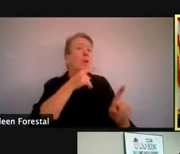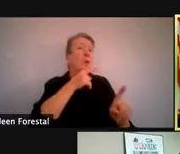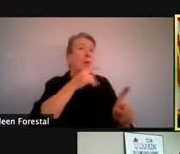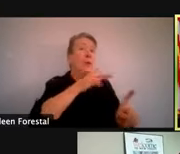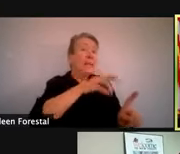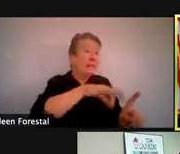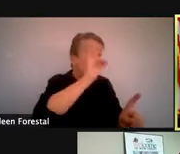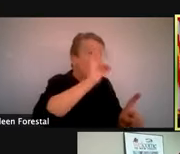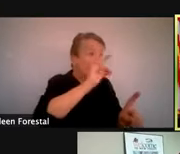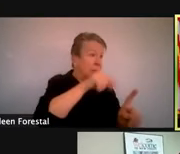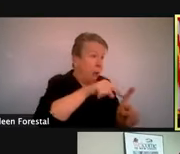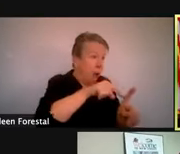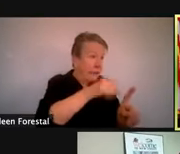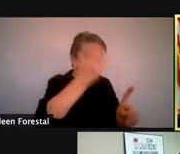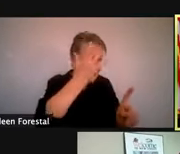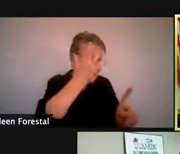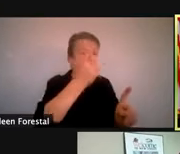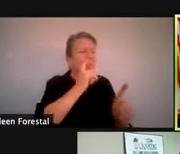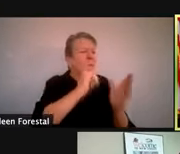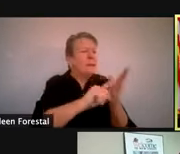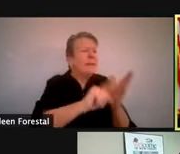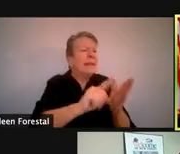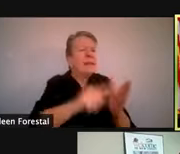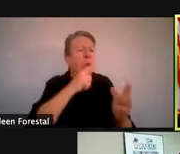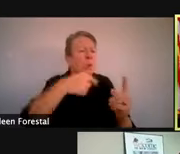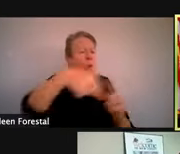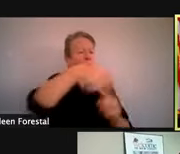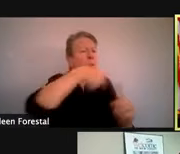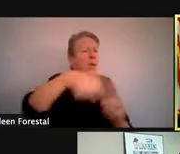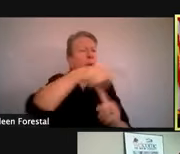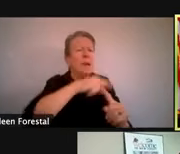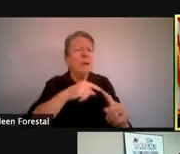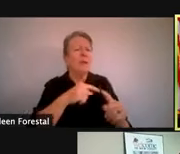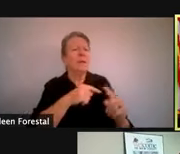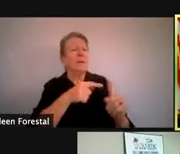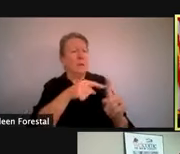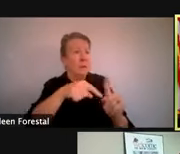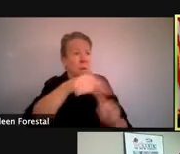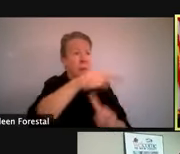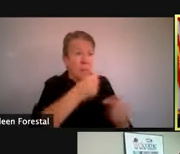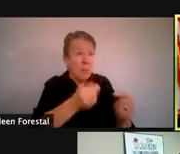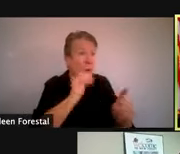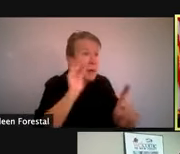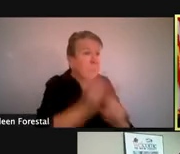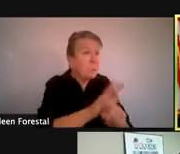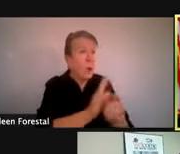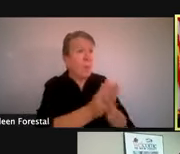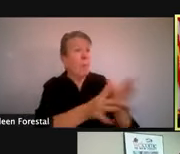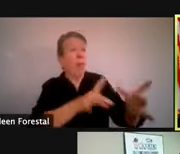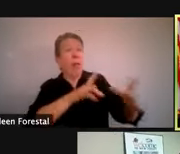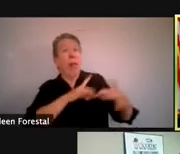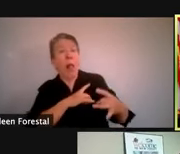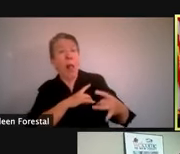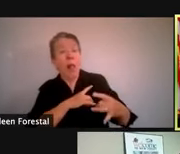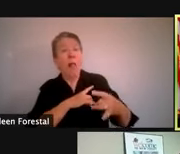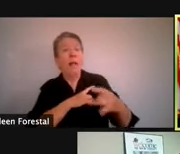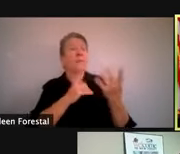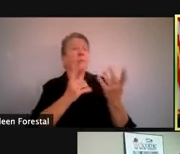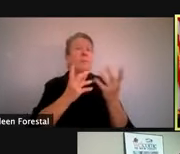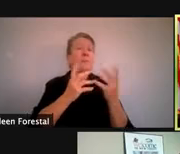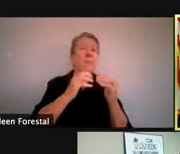contact tracers find out who's been exposed and provides the appropriate safeguarding at